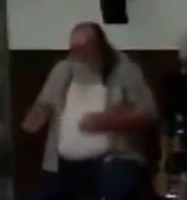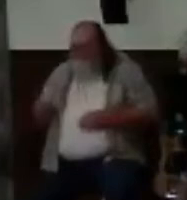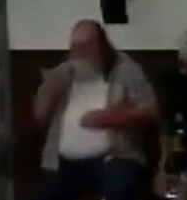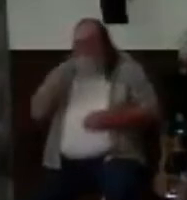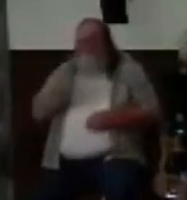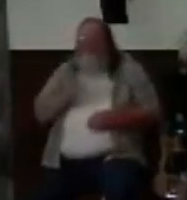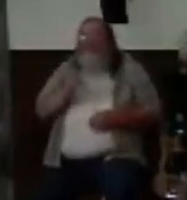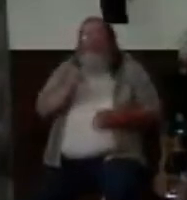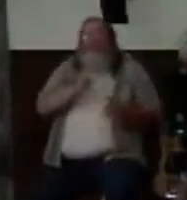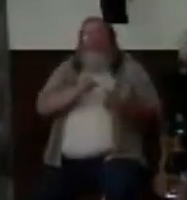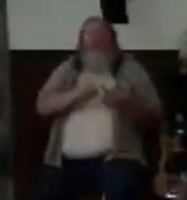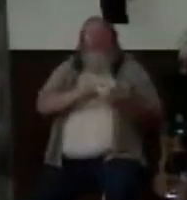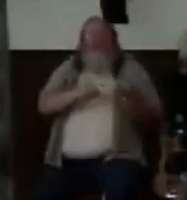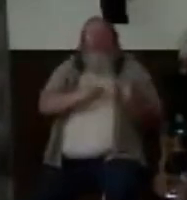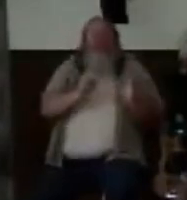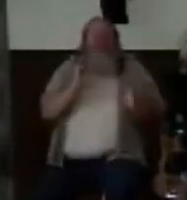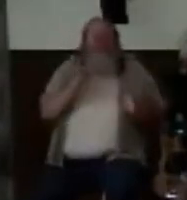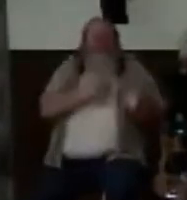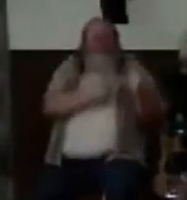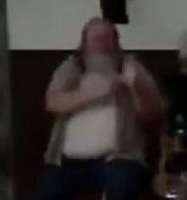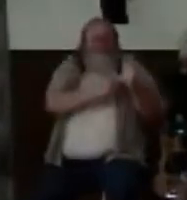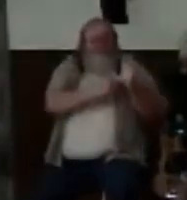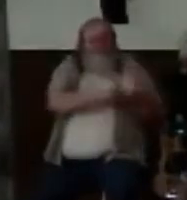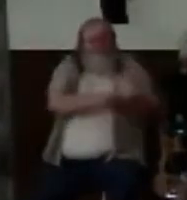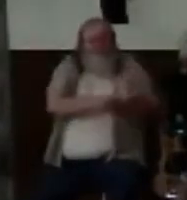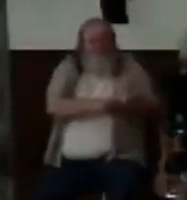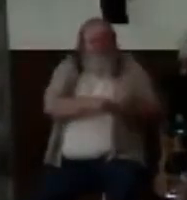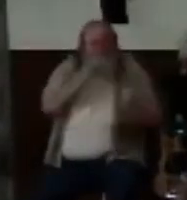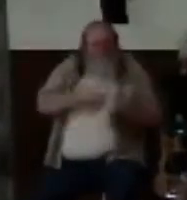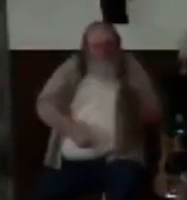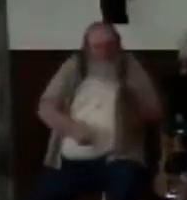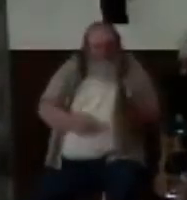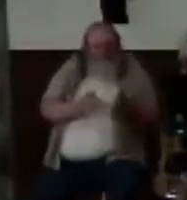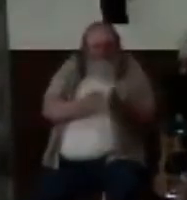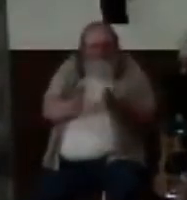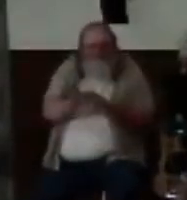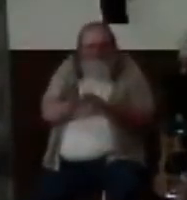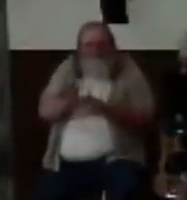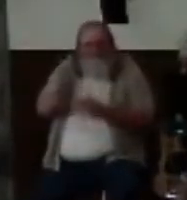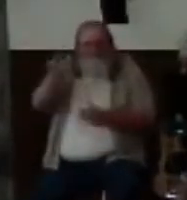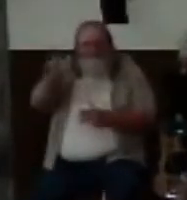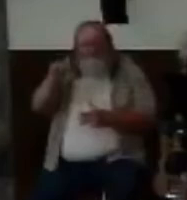yet believed what Jesus can do through our actions.